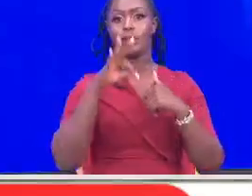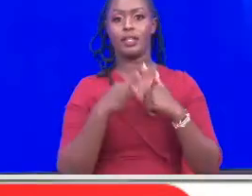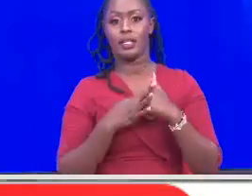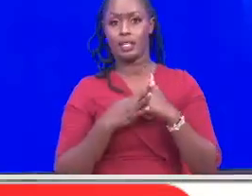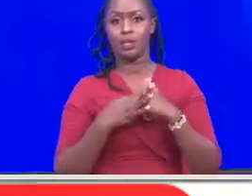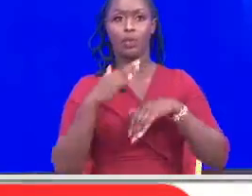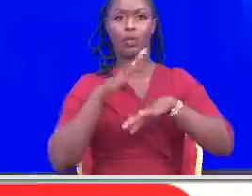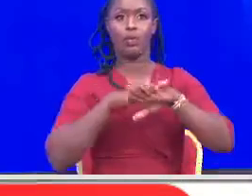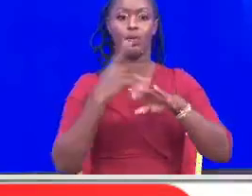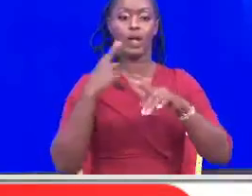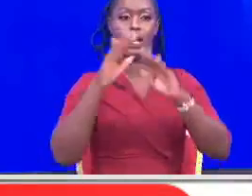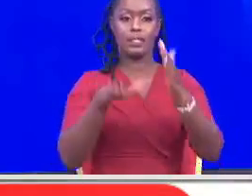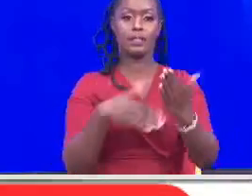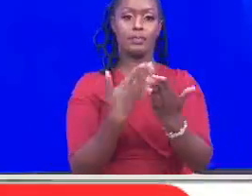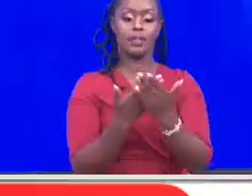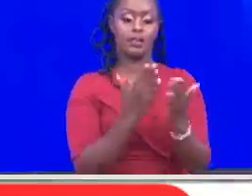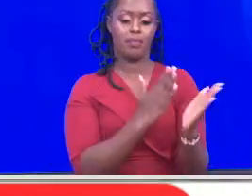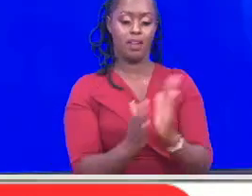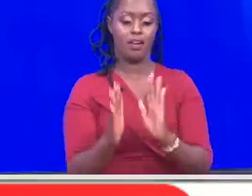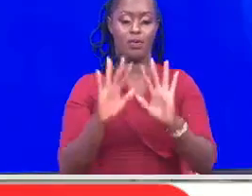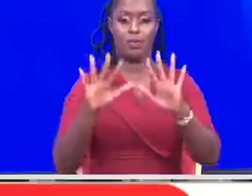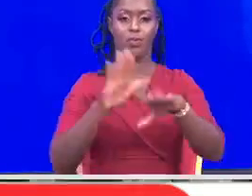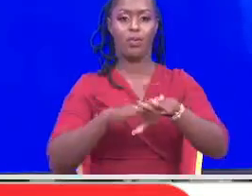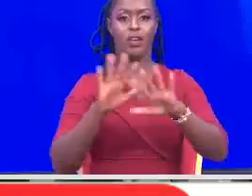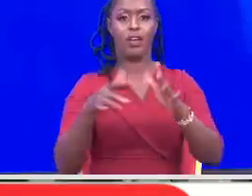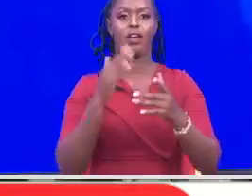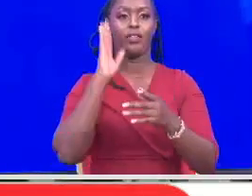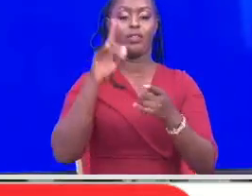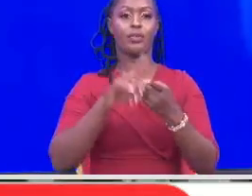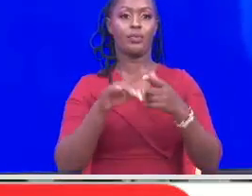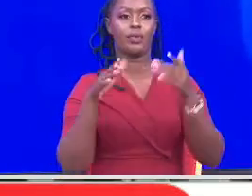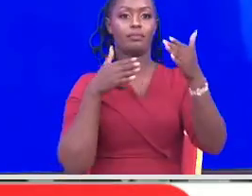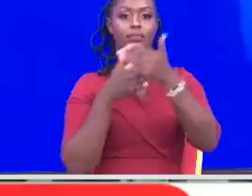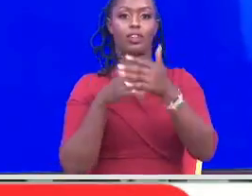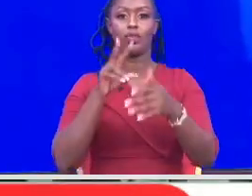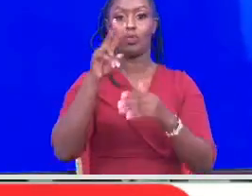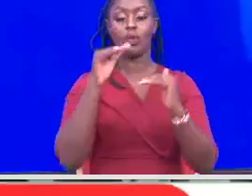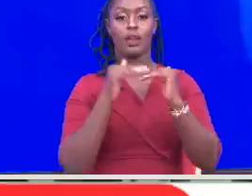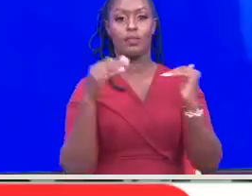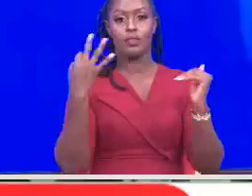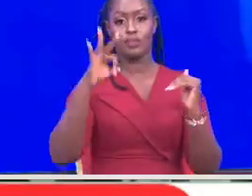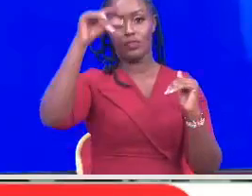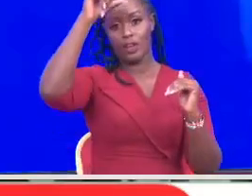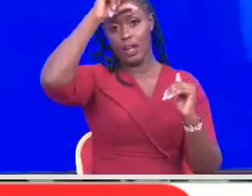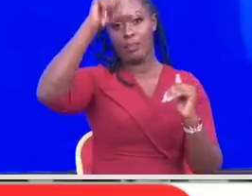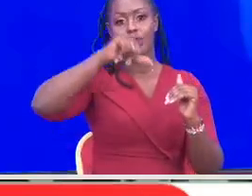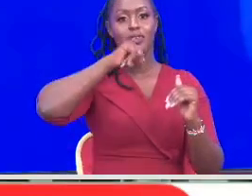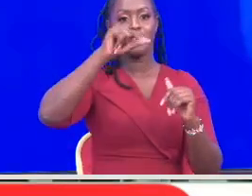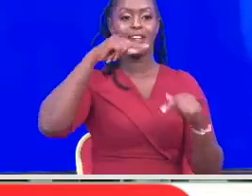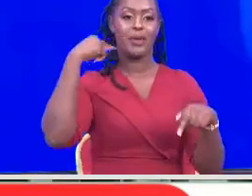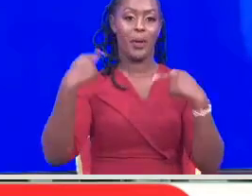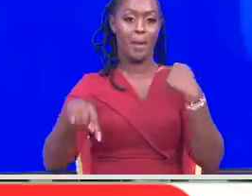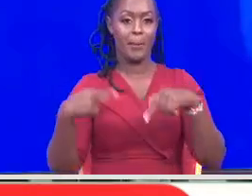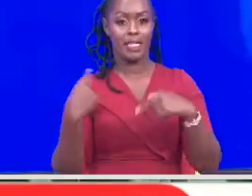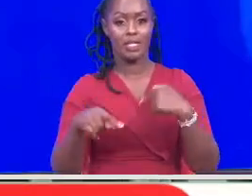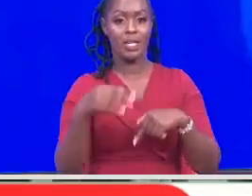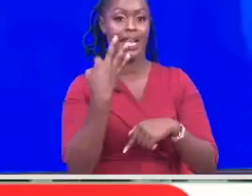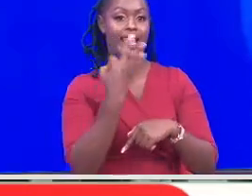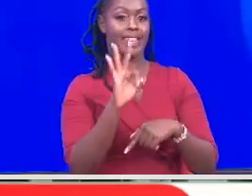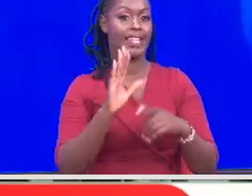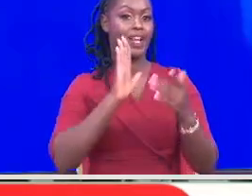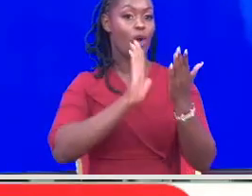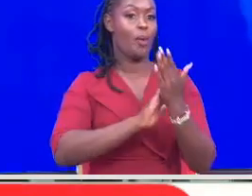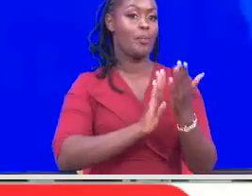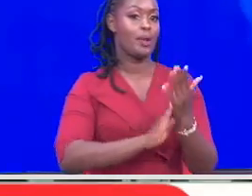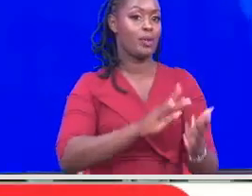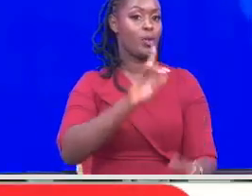had submitted their plans to mitigate El Nino effects. Two levels of government are not in competition. They complement each